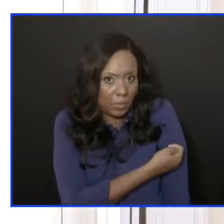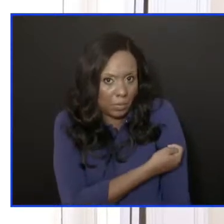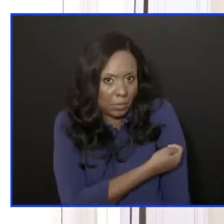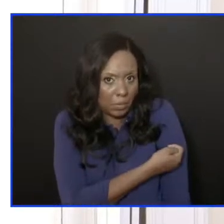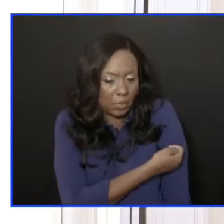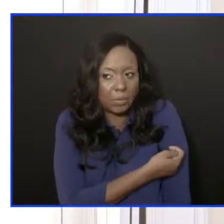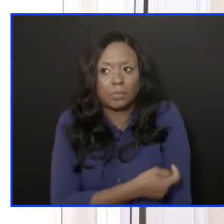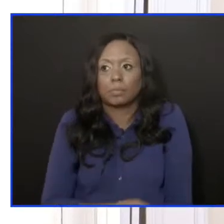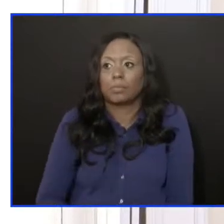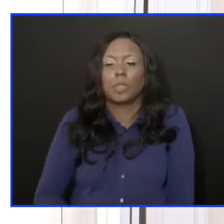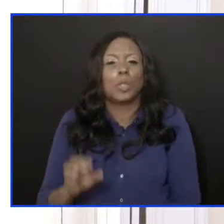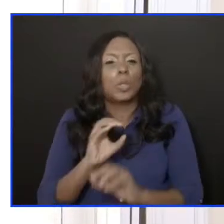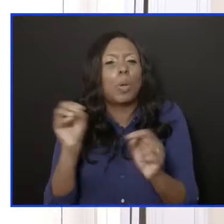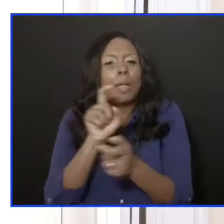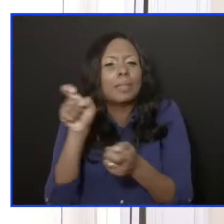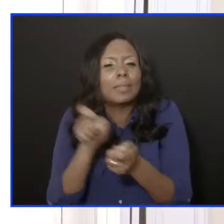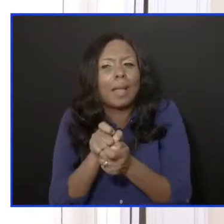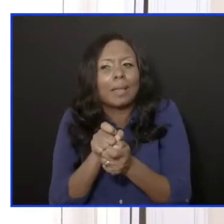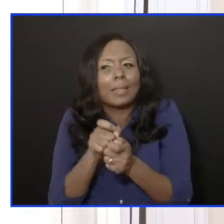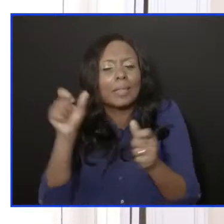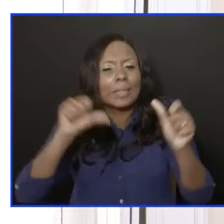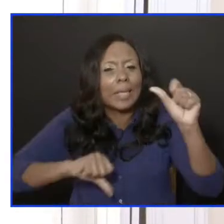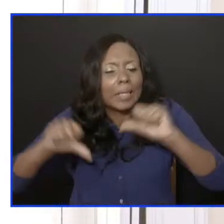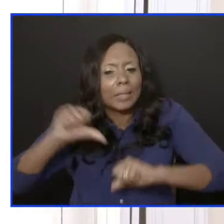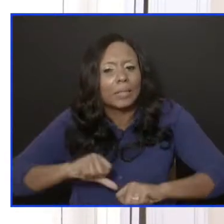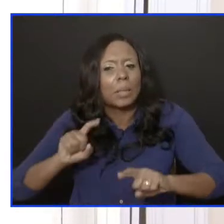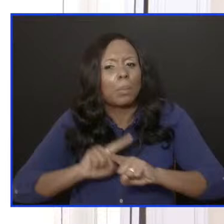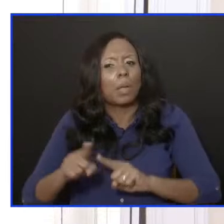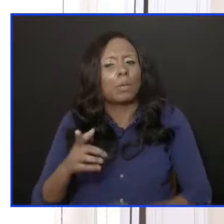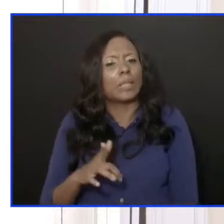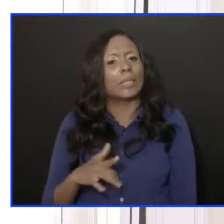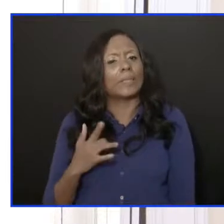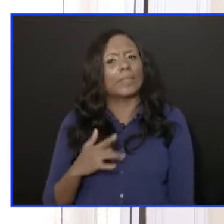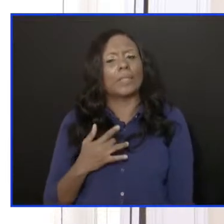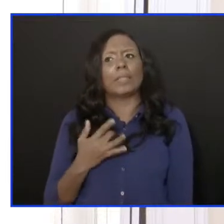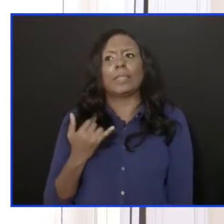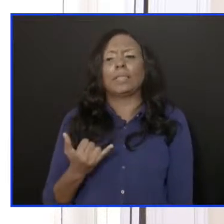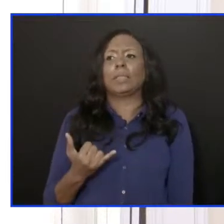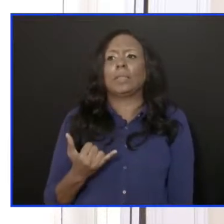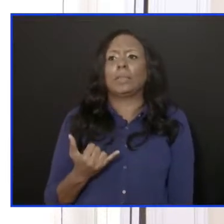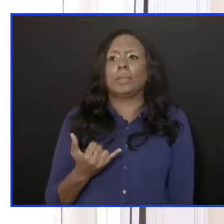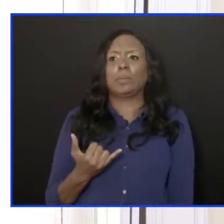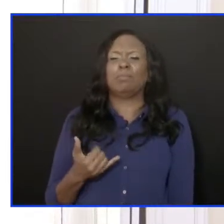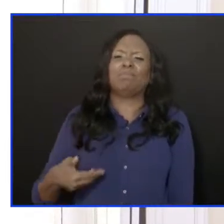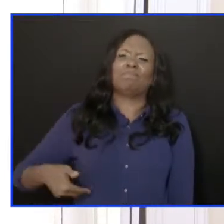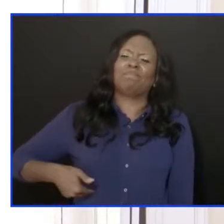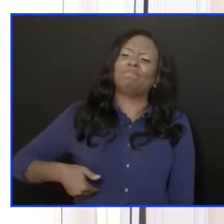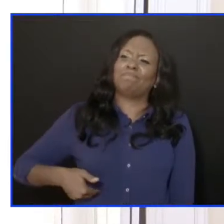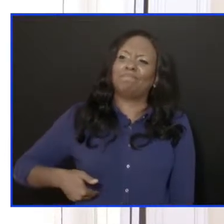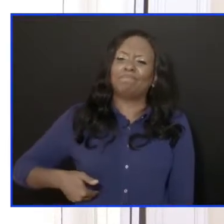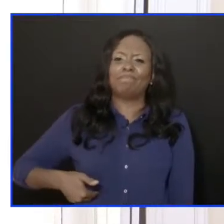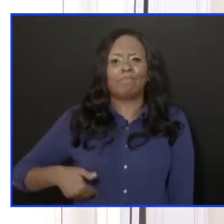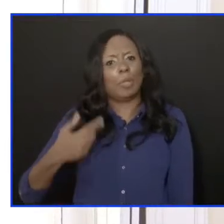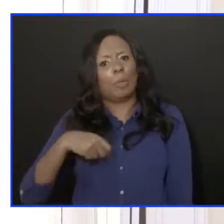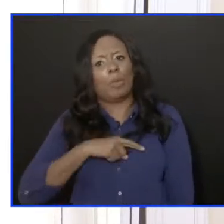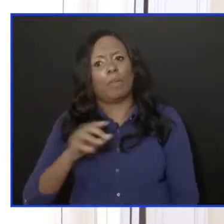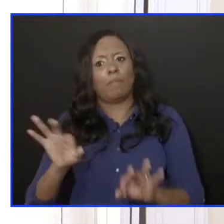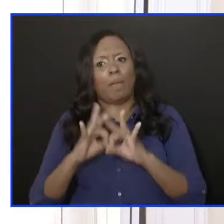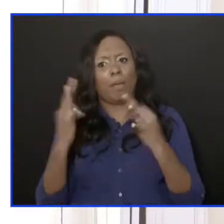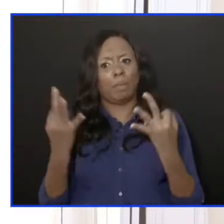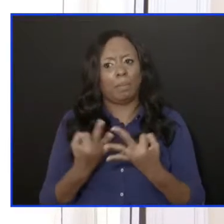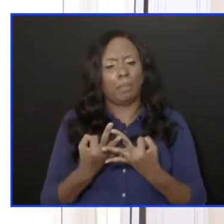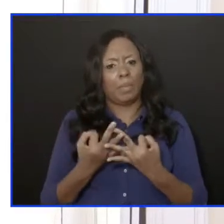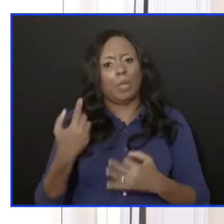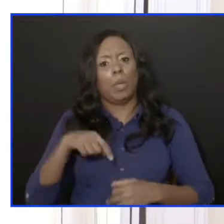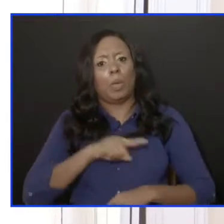in short run, but we feel that we are at a stage now where, as a family, as a people, that we can take this step